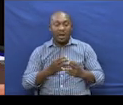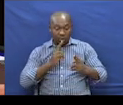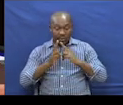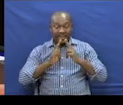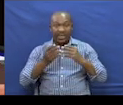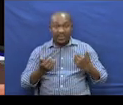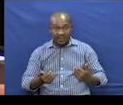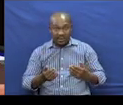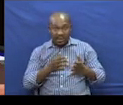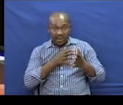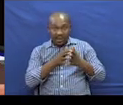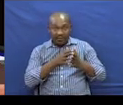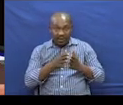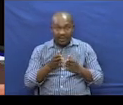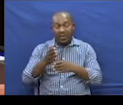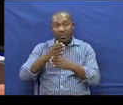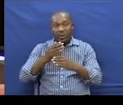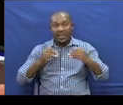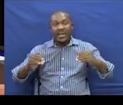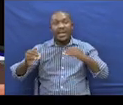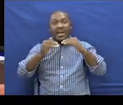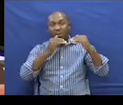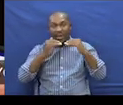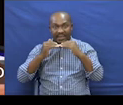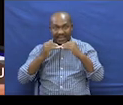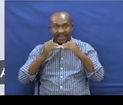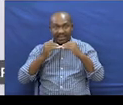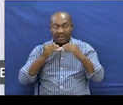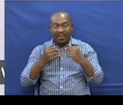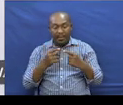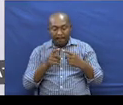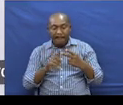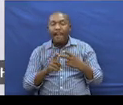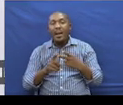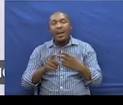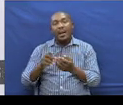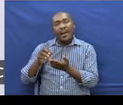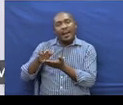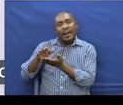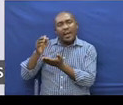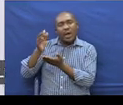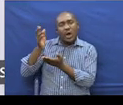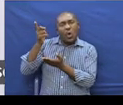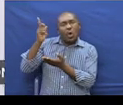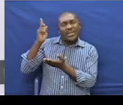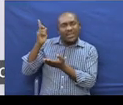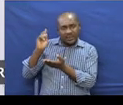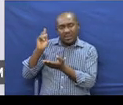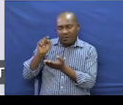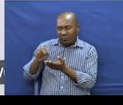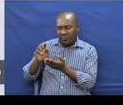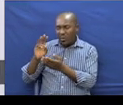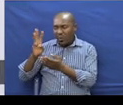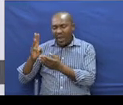democracy, but also we look at the origin of the term democracy. We are also going to discuss about the defining